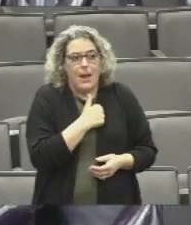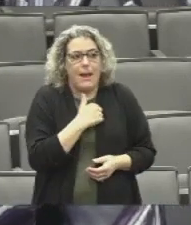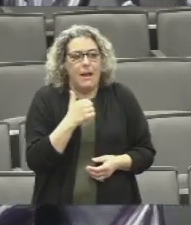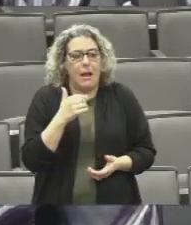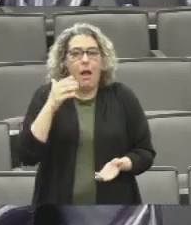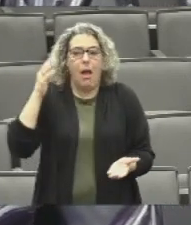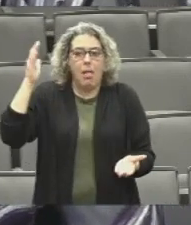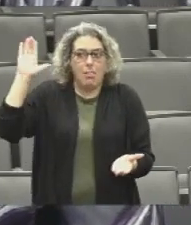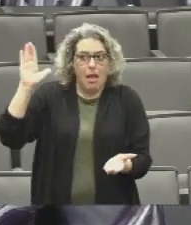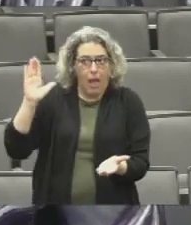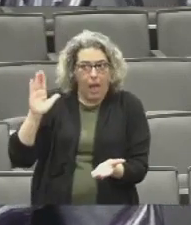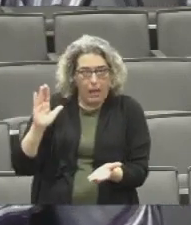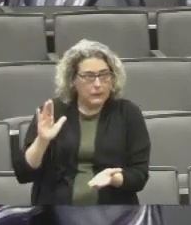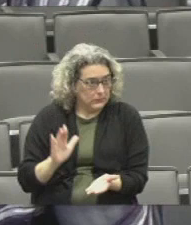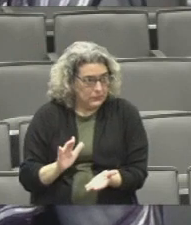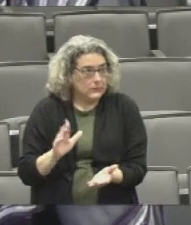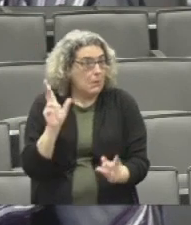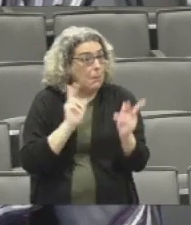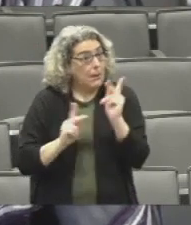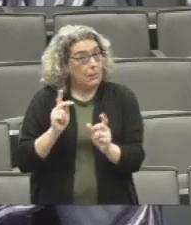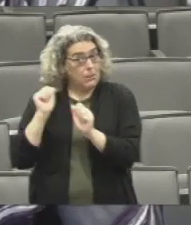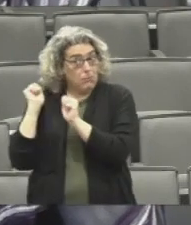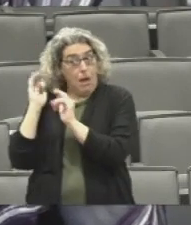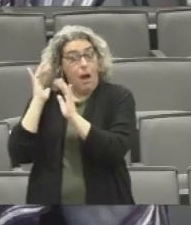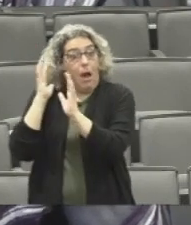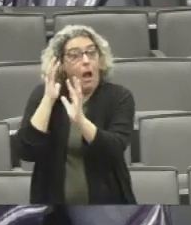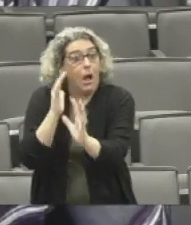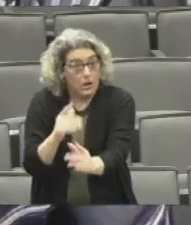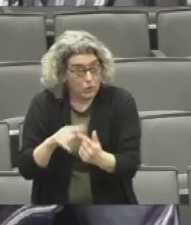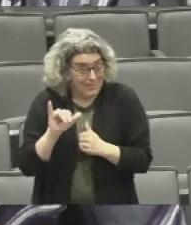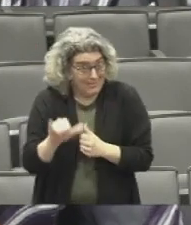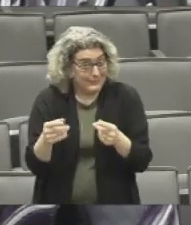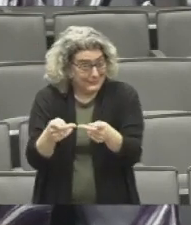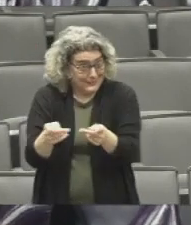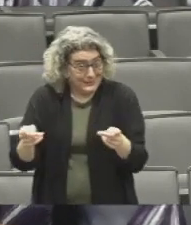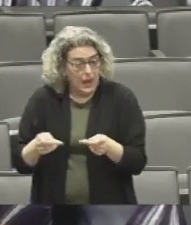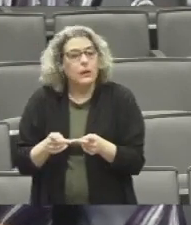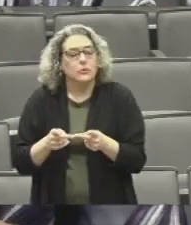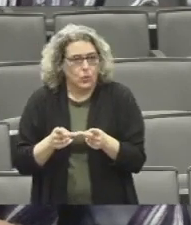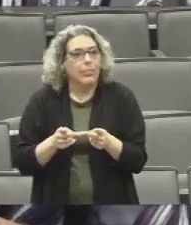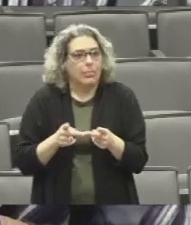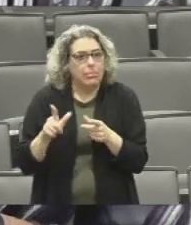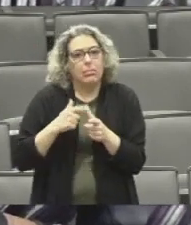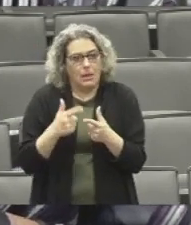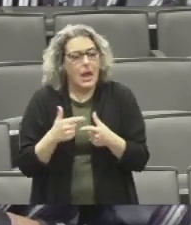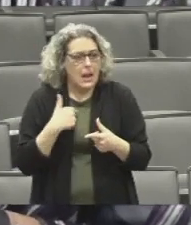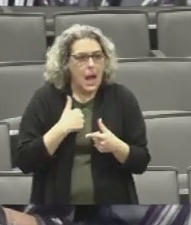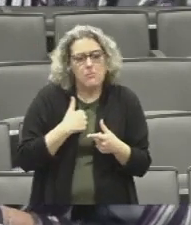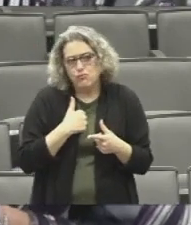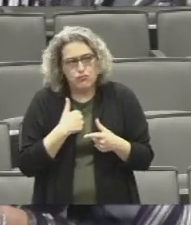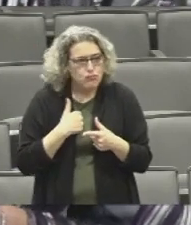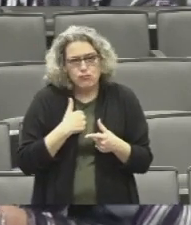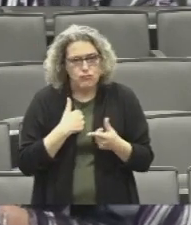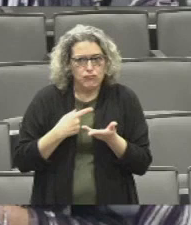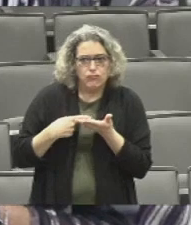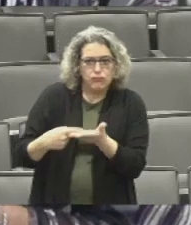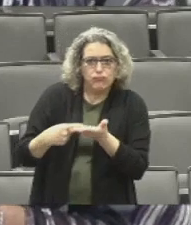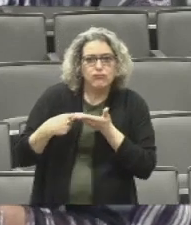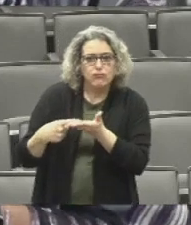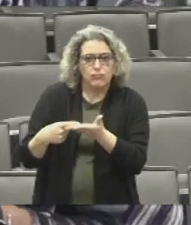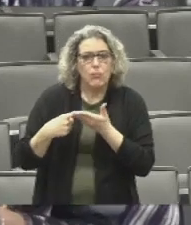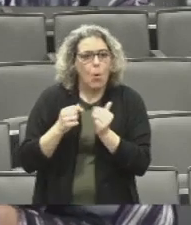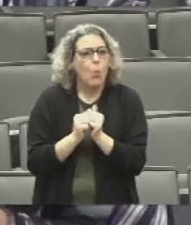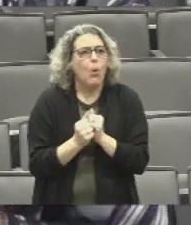less requests or less people coming to that site, and so then I would want to have a conversation with